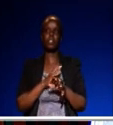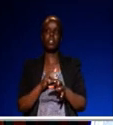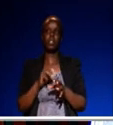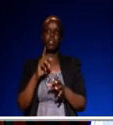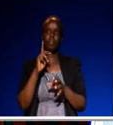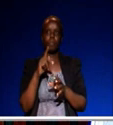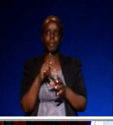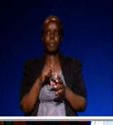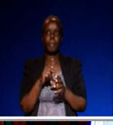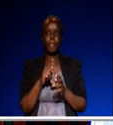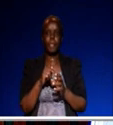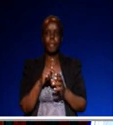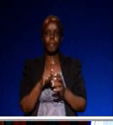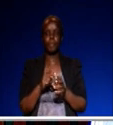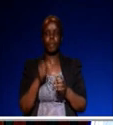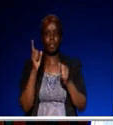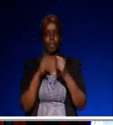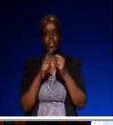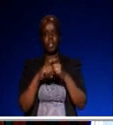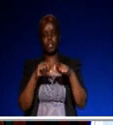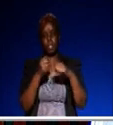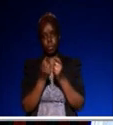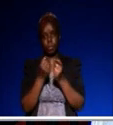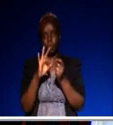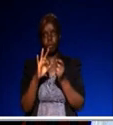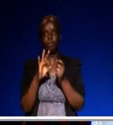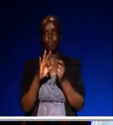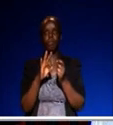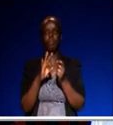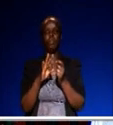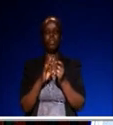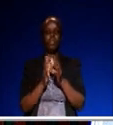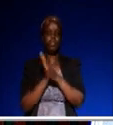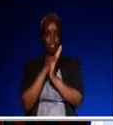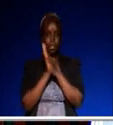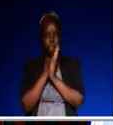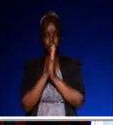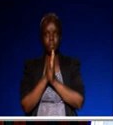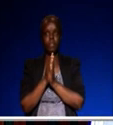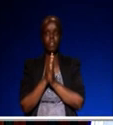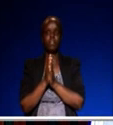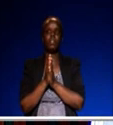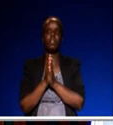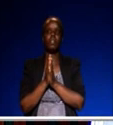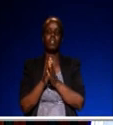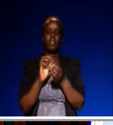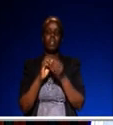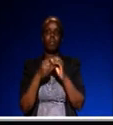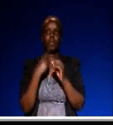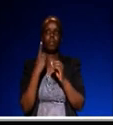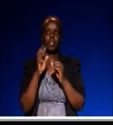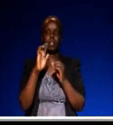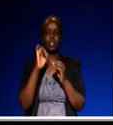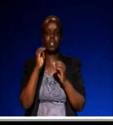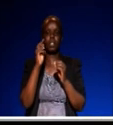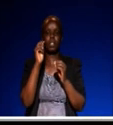fables. So there are 6 types of narratives. These are